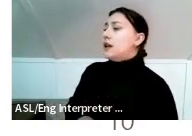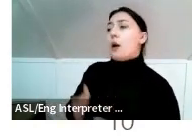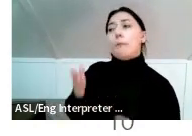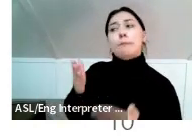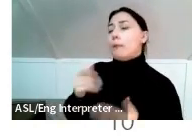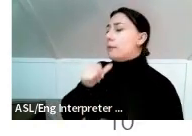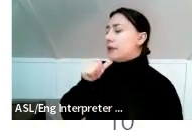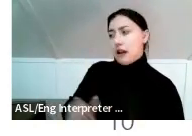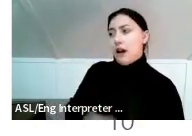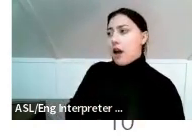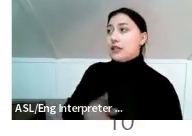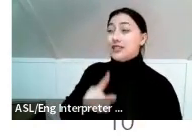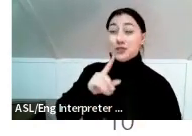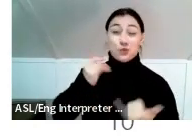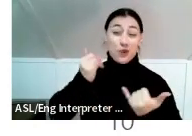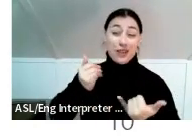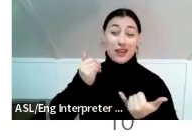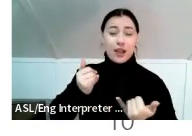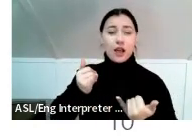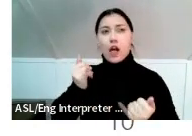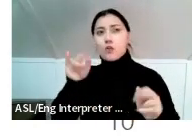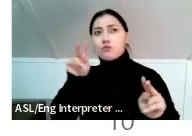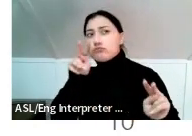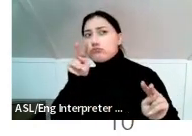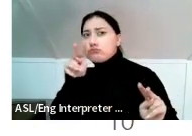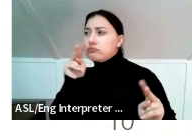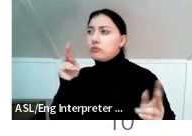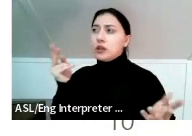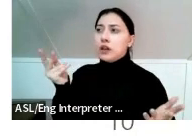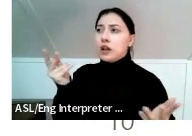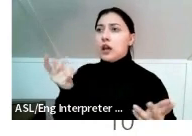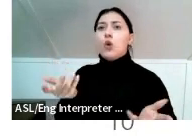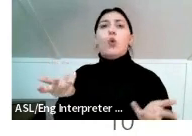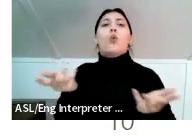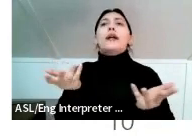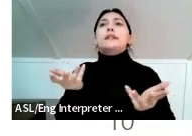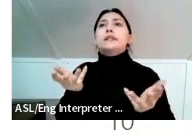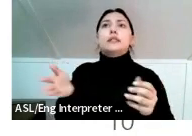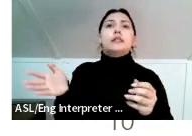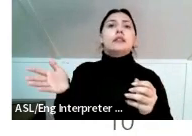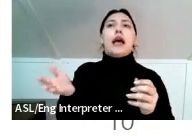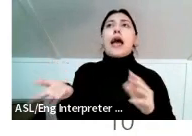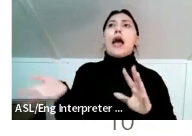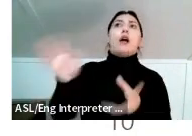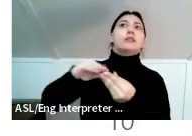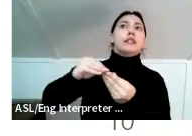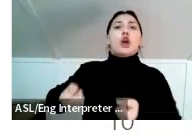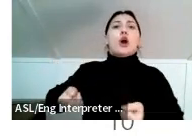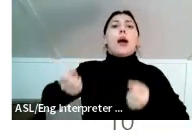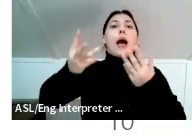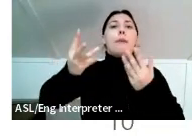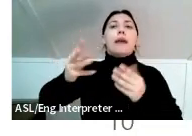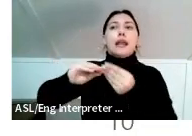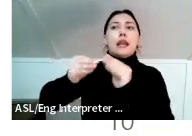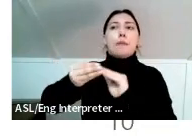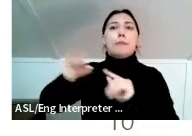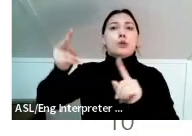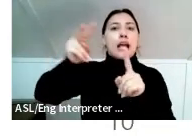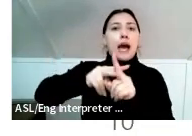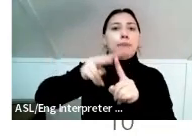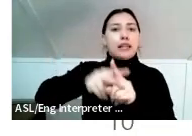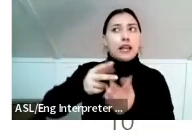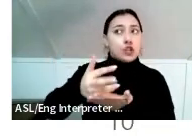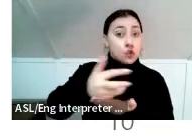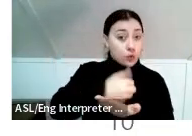waiting to see what the full number of applications is. We also will not